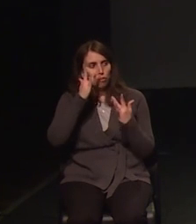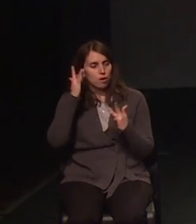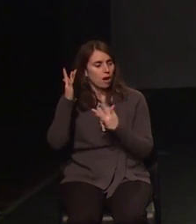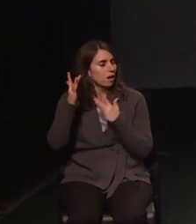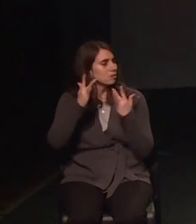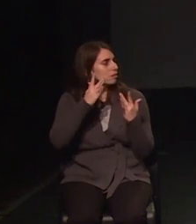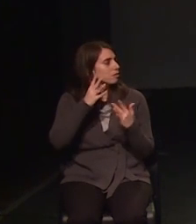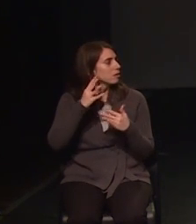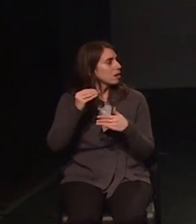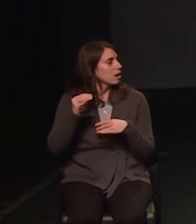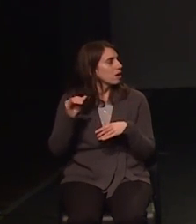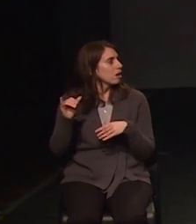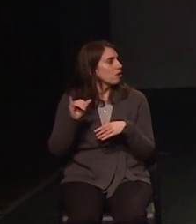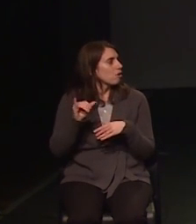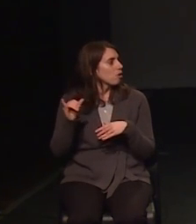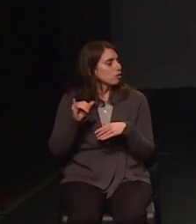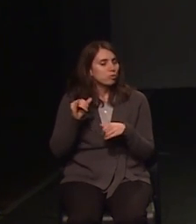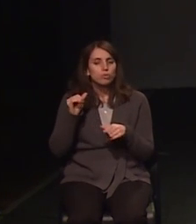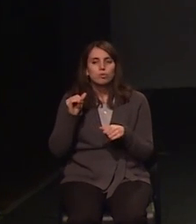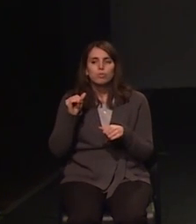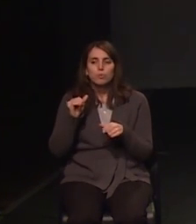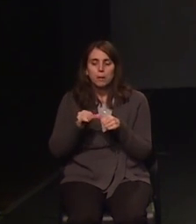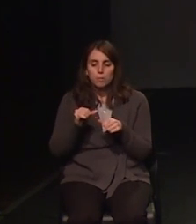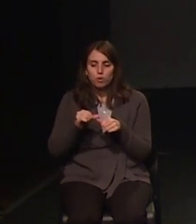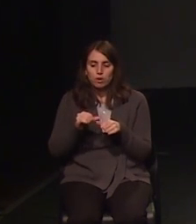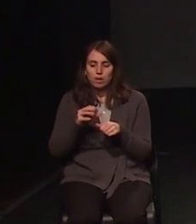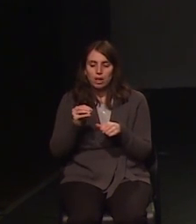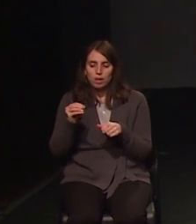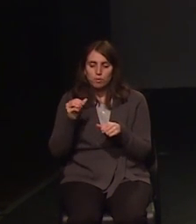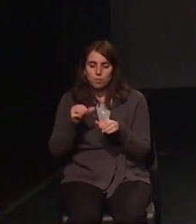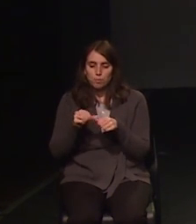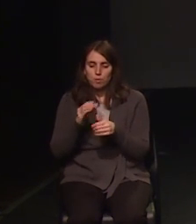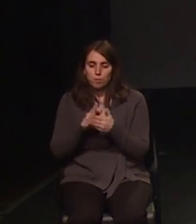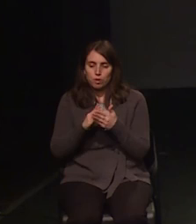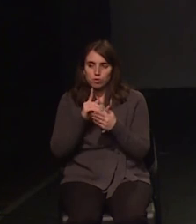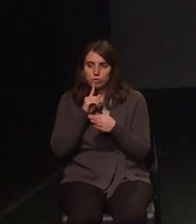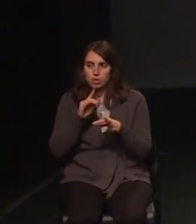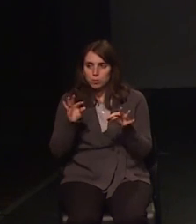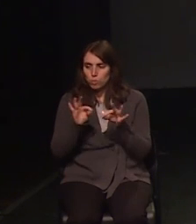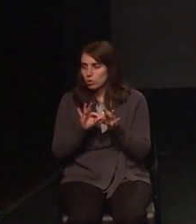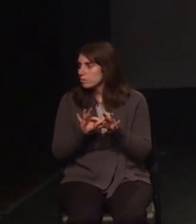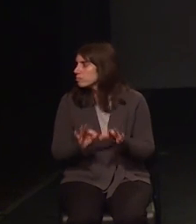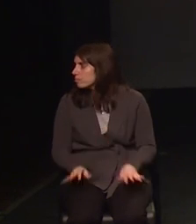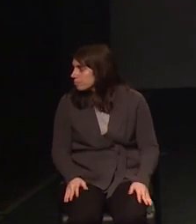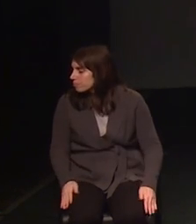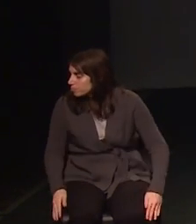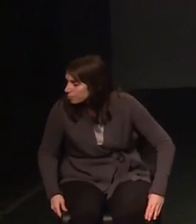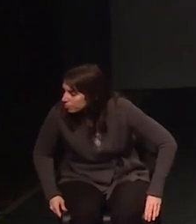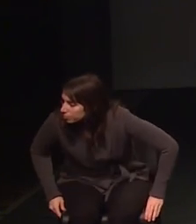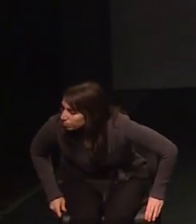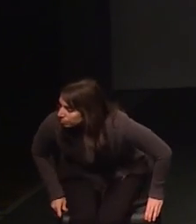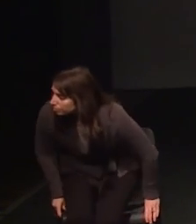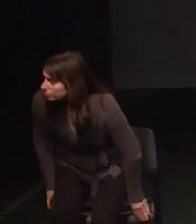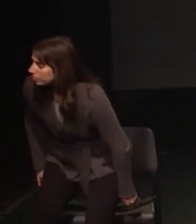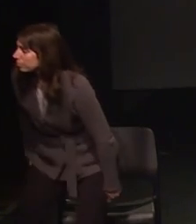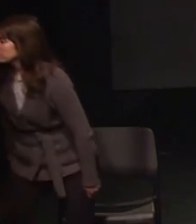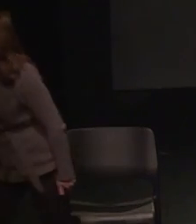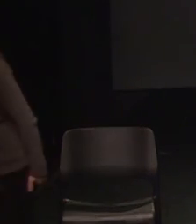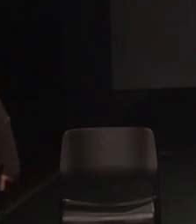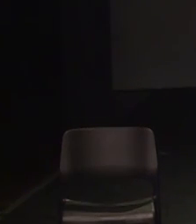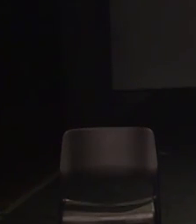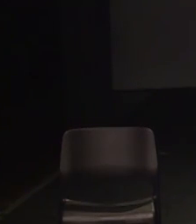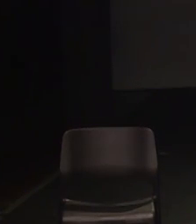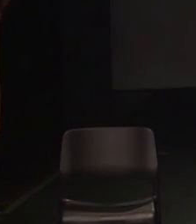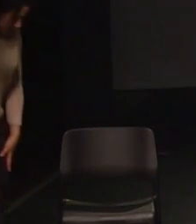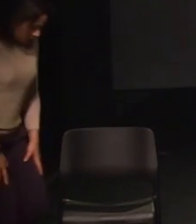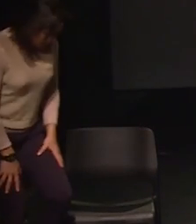and also remembering, and the remembering part is very, very important. I think also just the plain